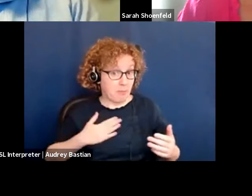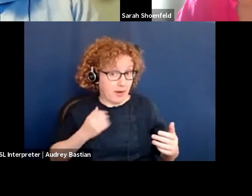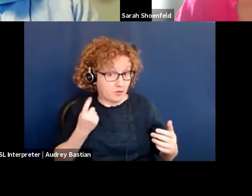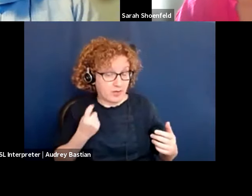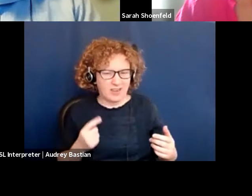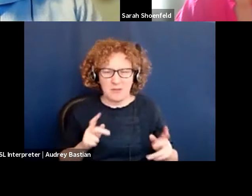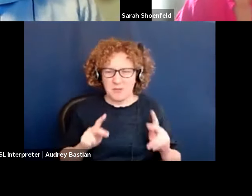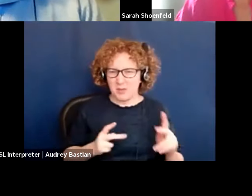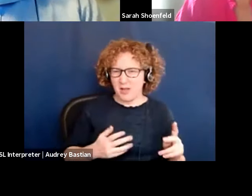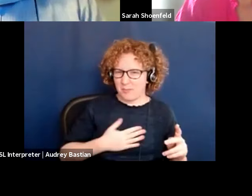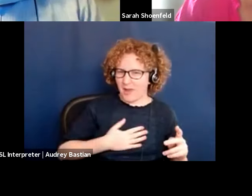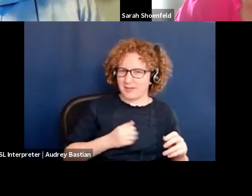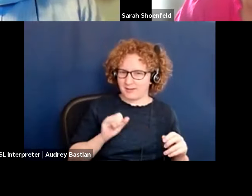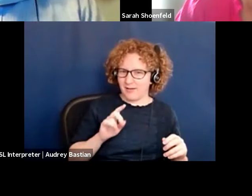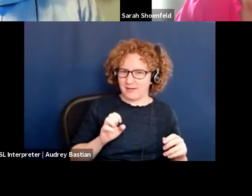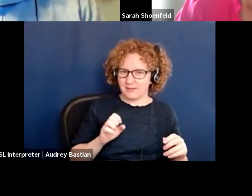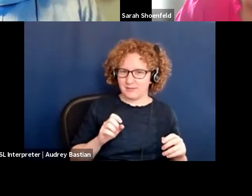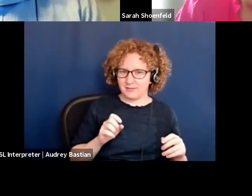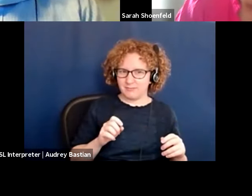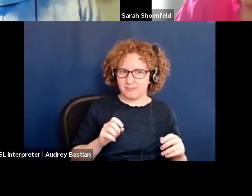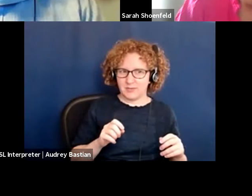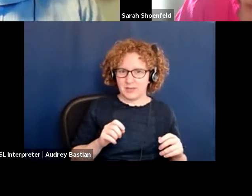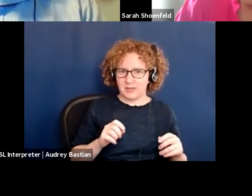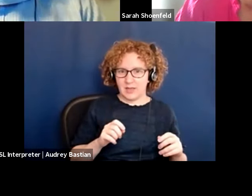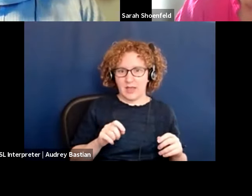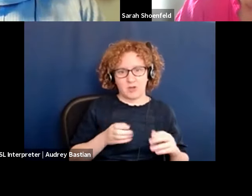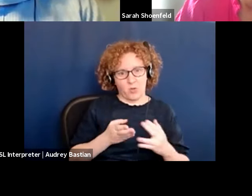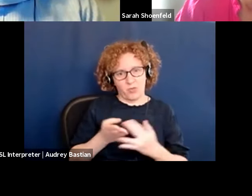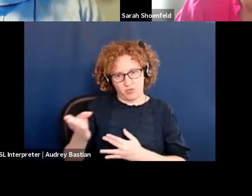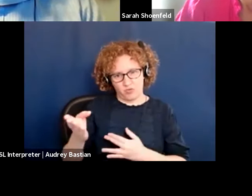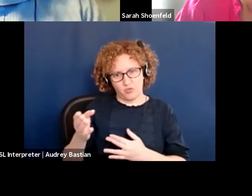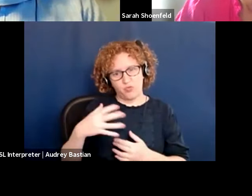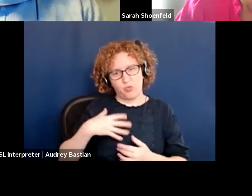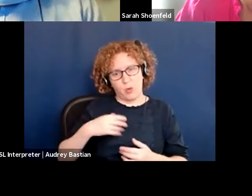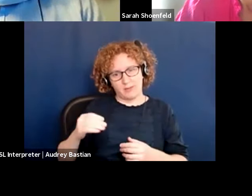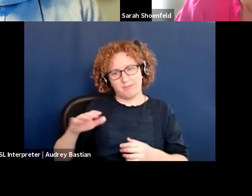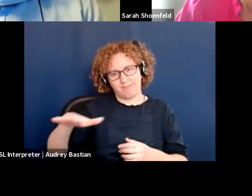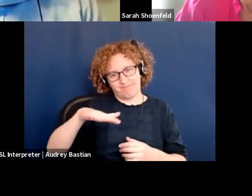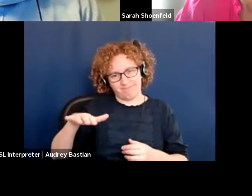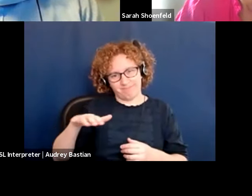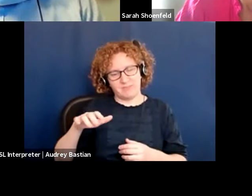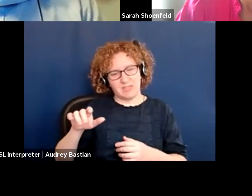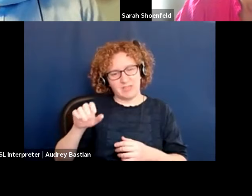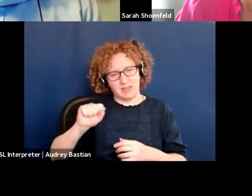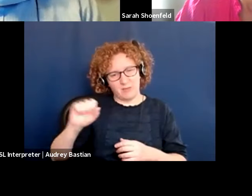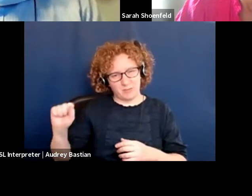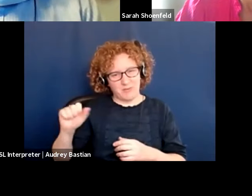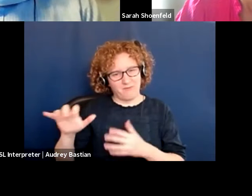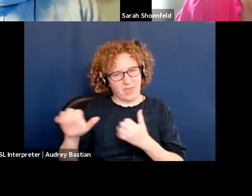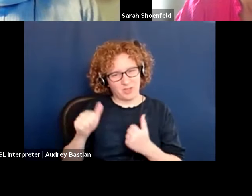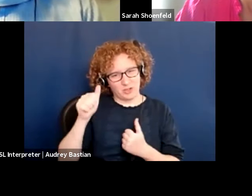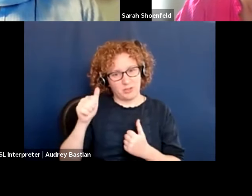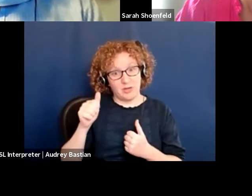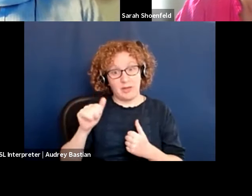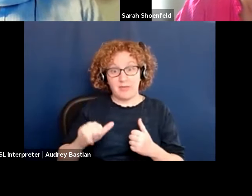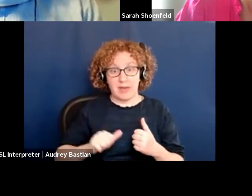this side, of course, they had to go through it. They wanted to get to downtown Silver Spring faster. And that attitude prevailed for